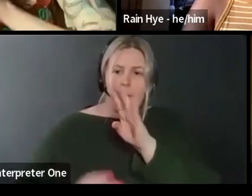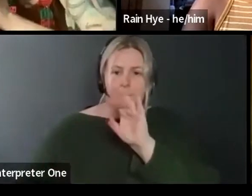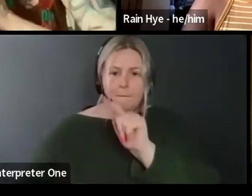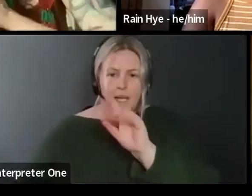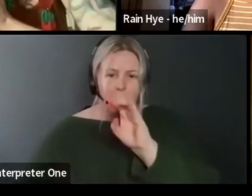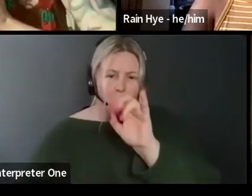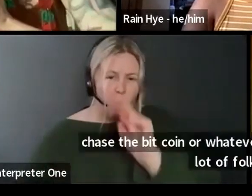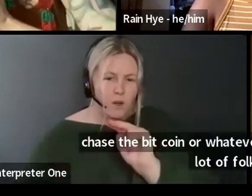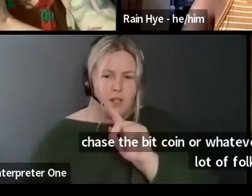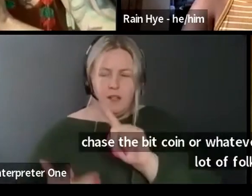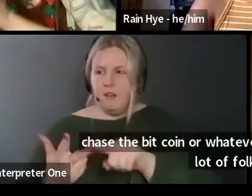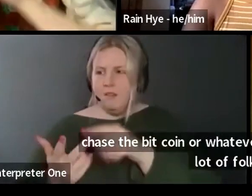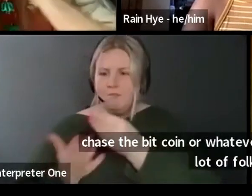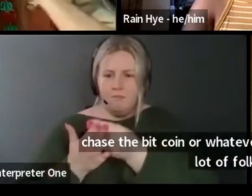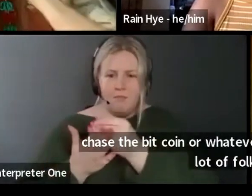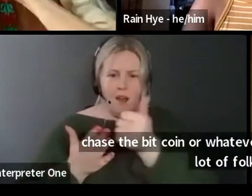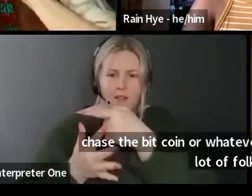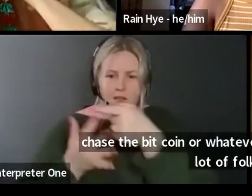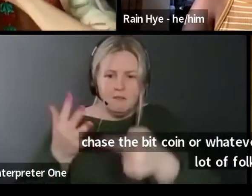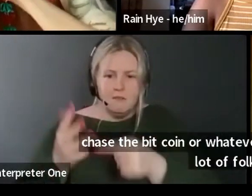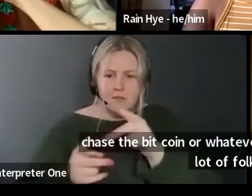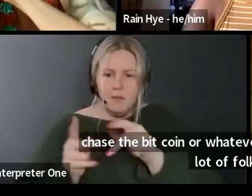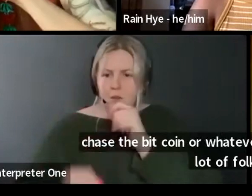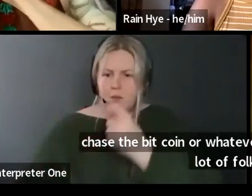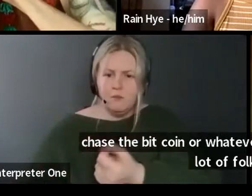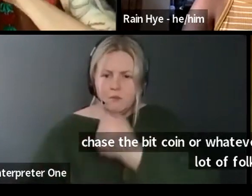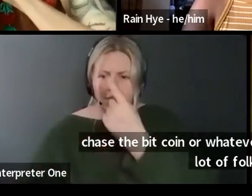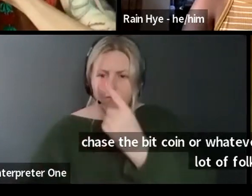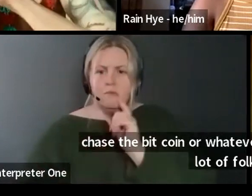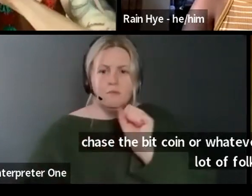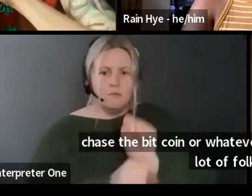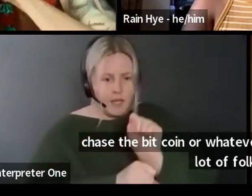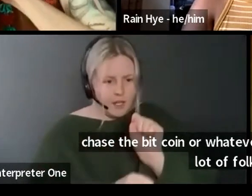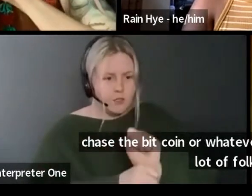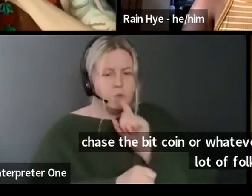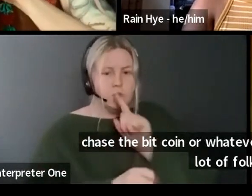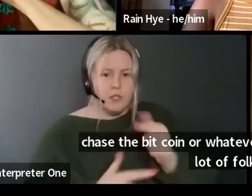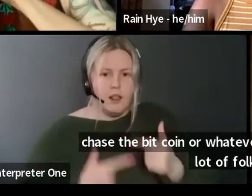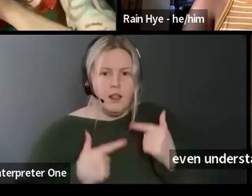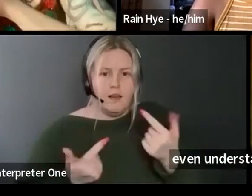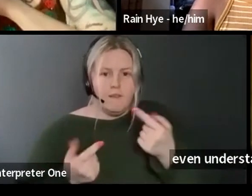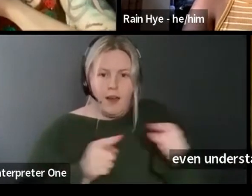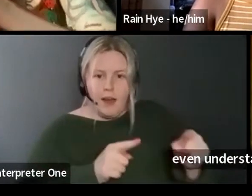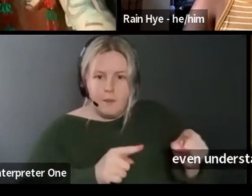please drop that. There's real life happening that is actually killing people.